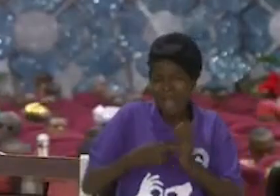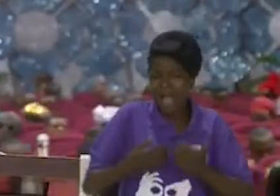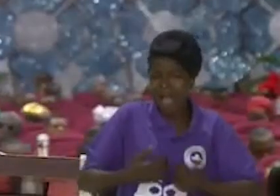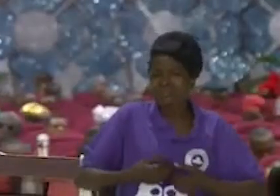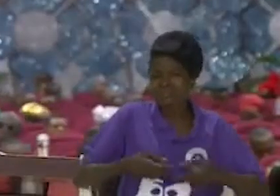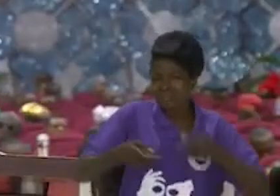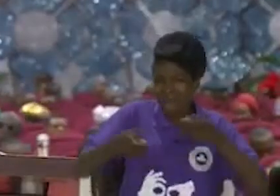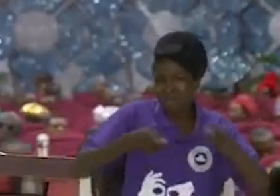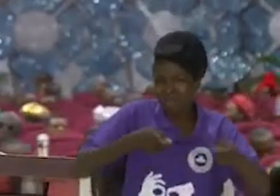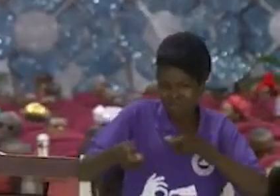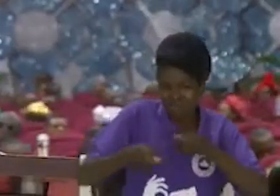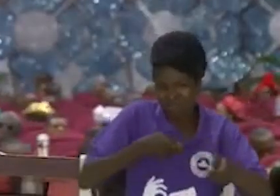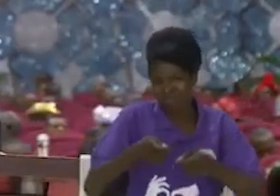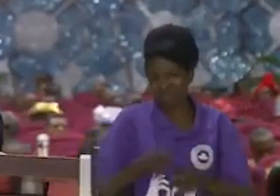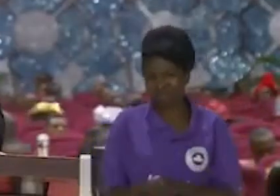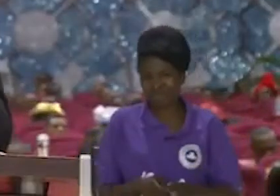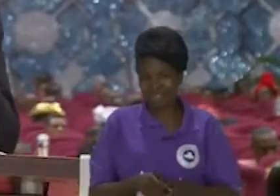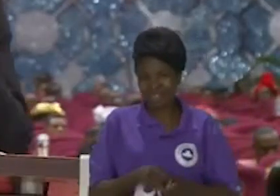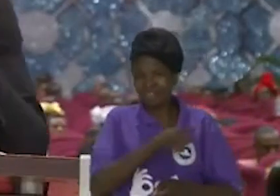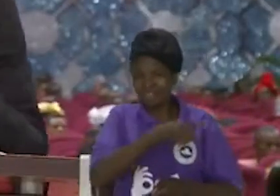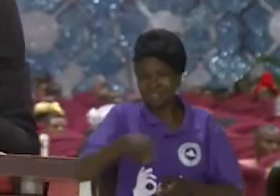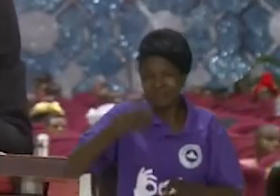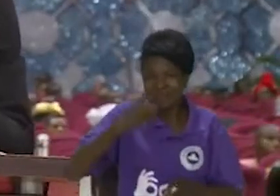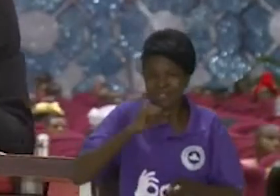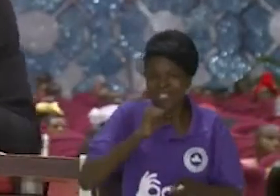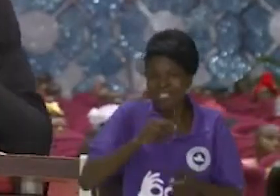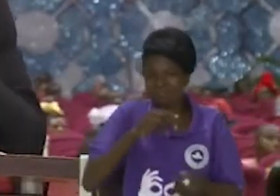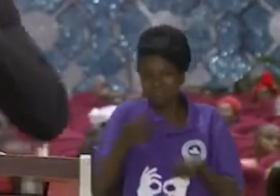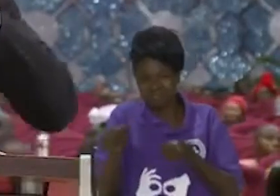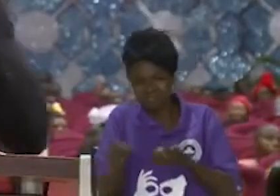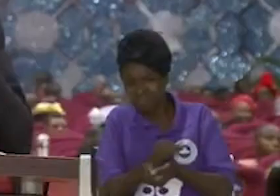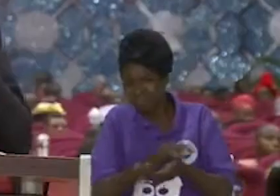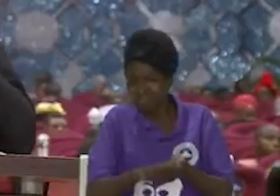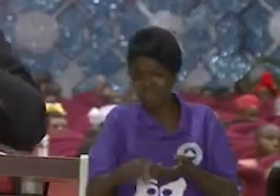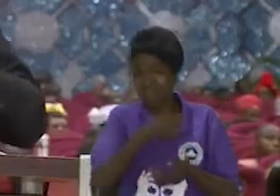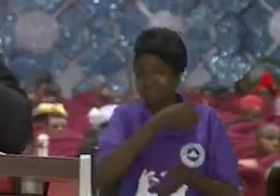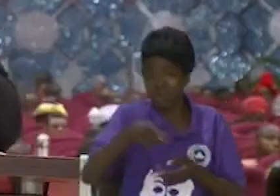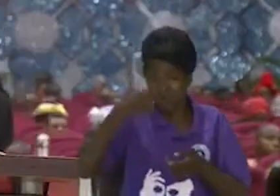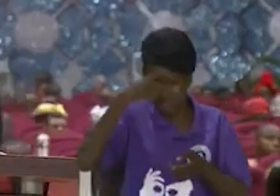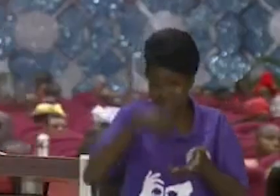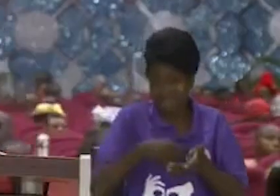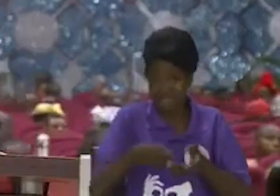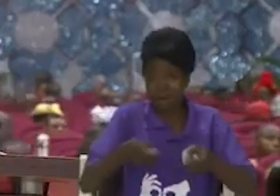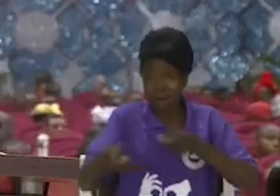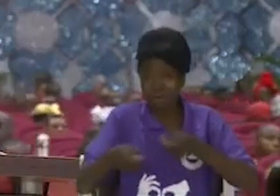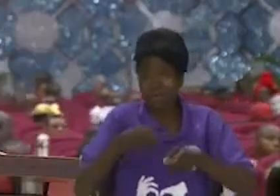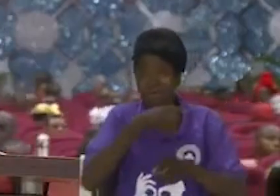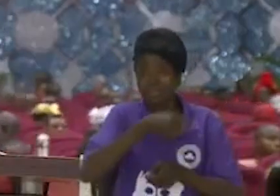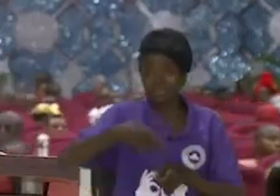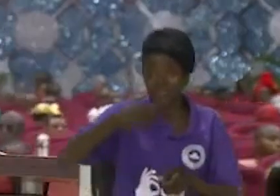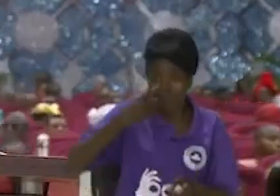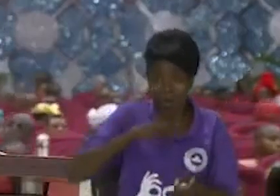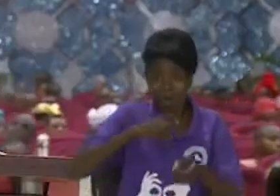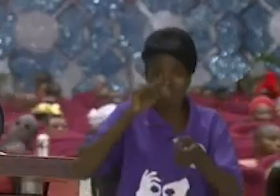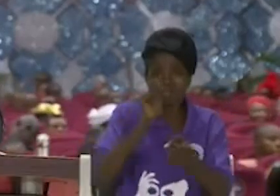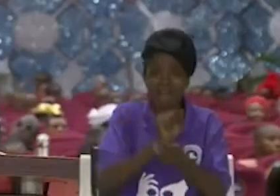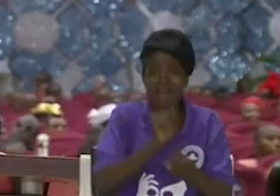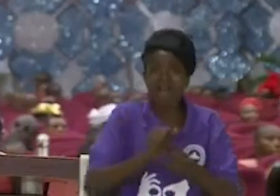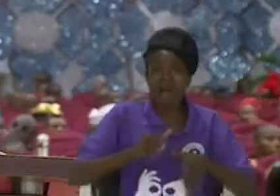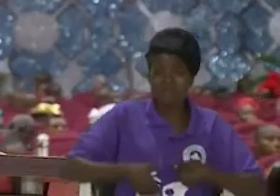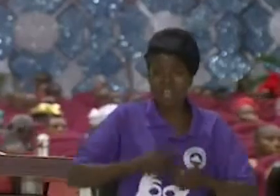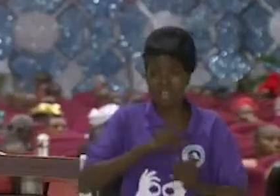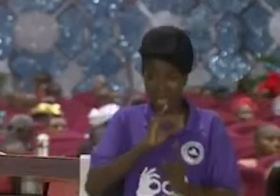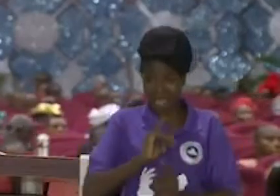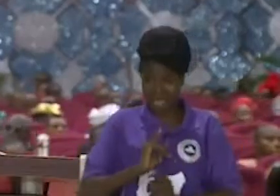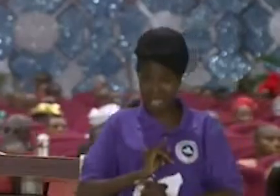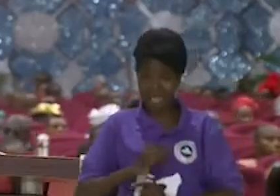has dominion is not a victim of circumstances. Because he's in control, he decides what happens, when, and how.